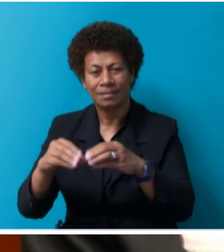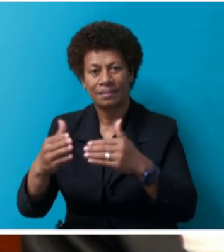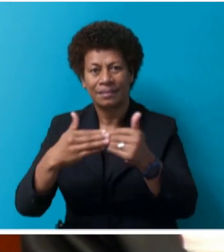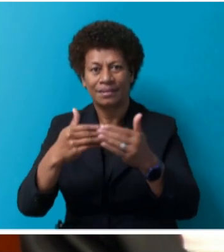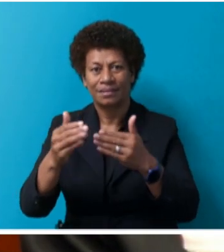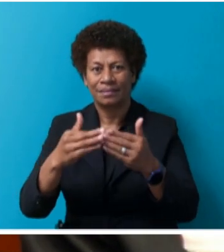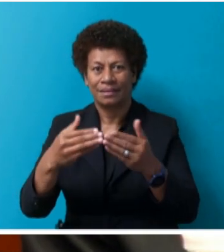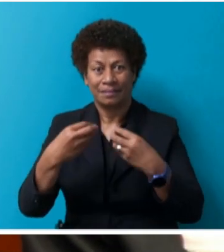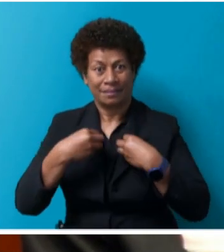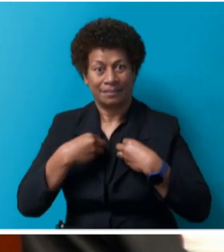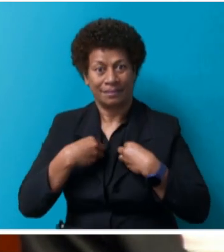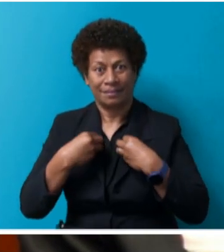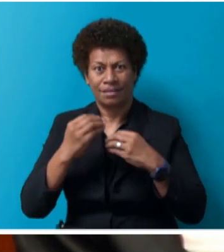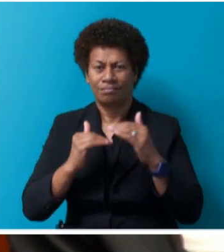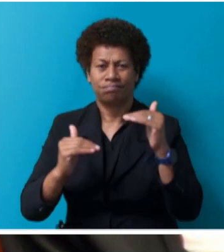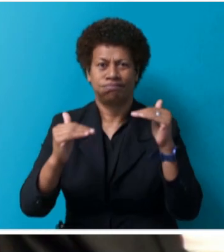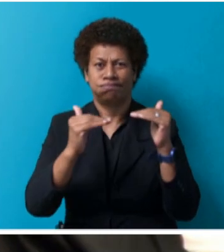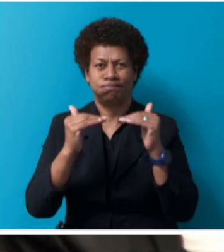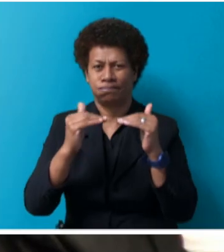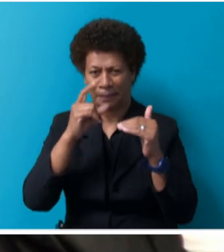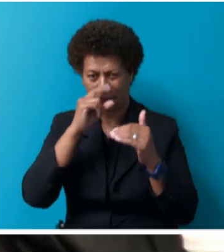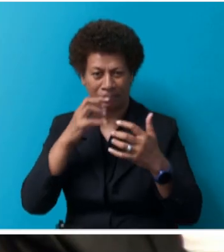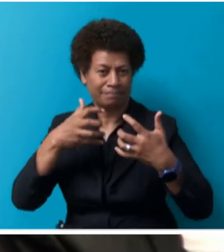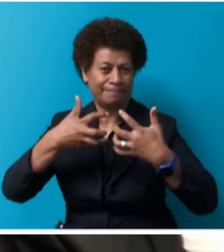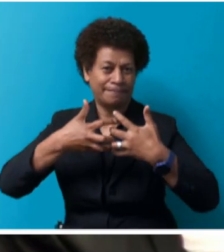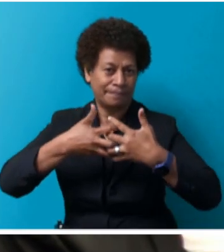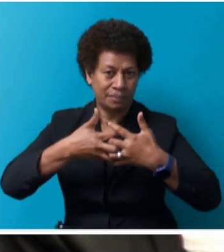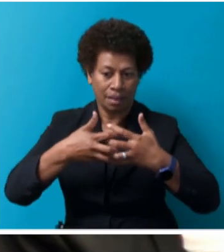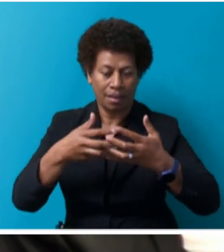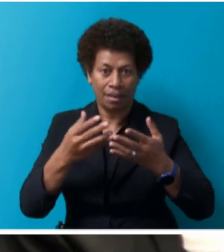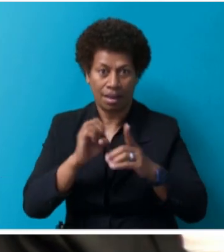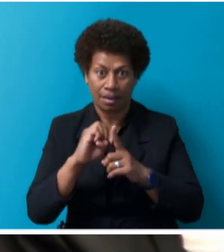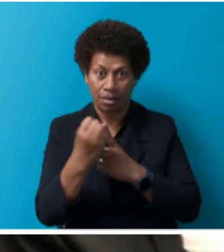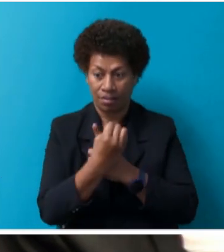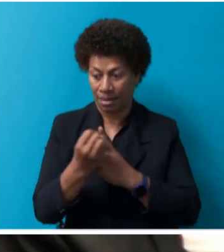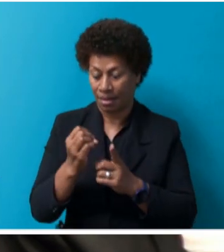their adaptability and innovation in a dynamic economic environment, as well